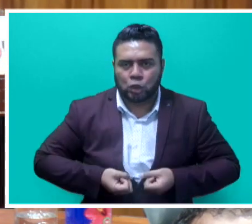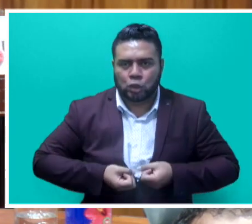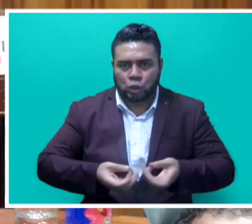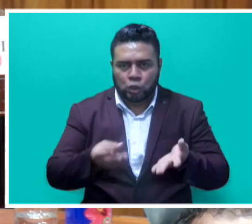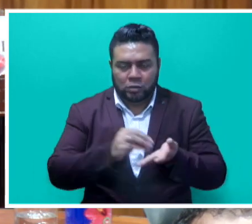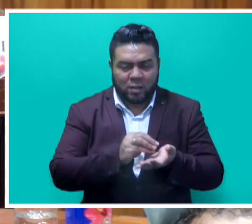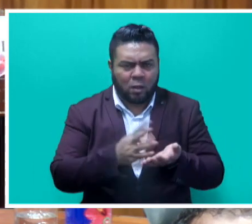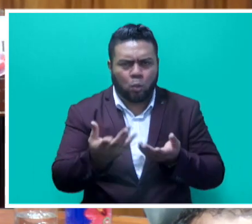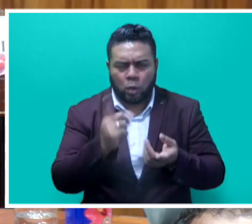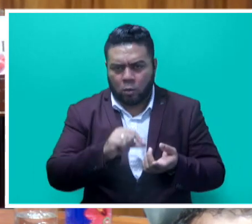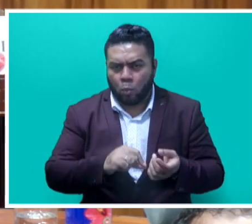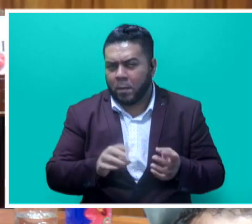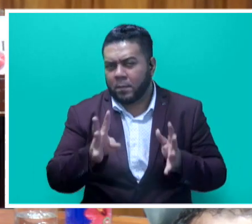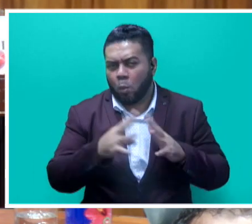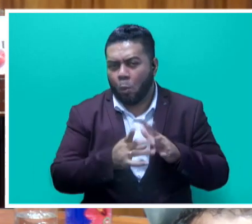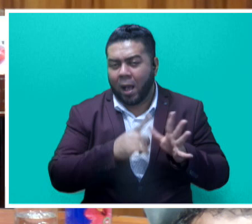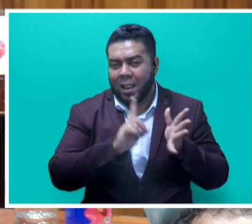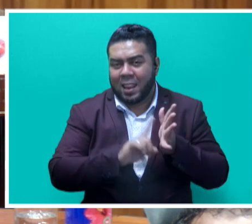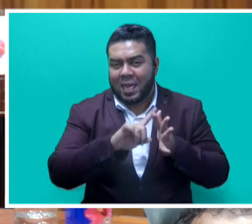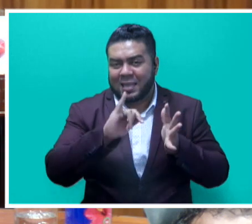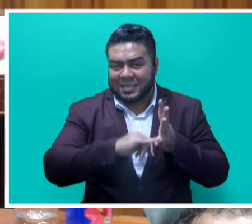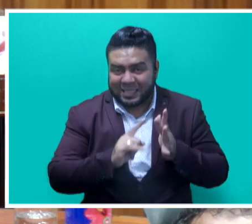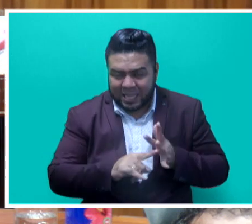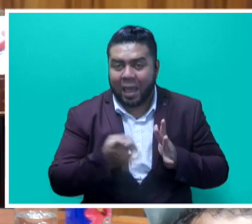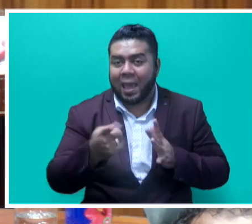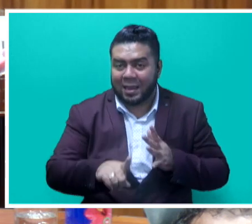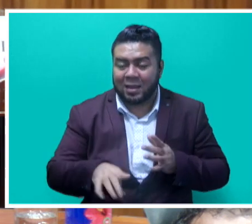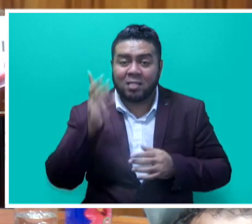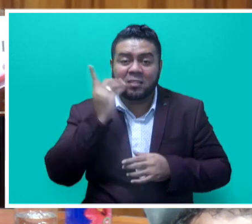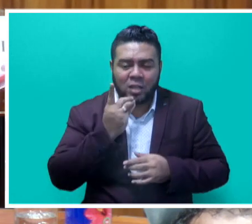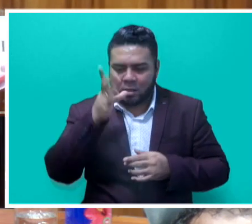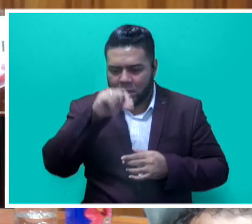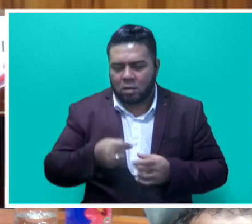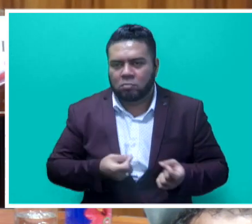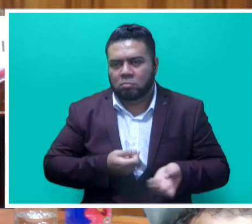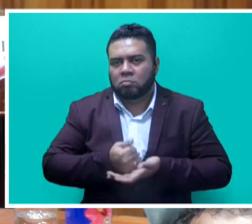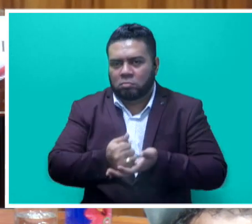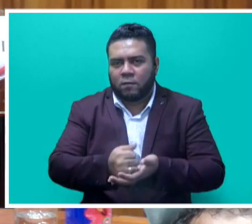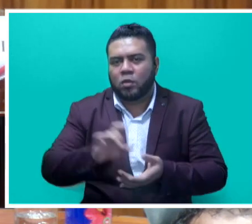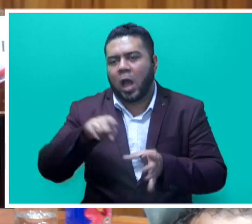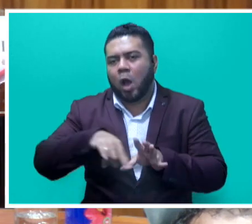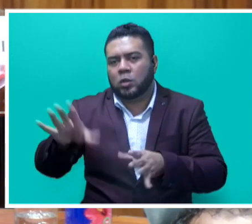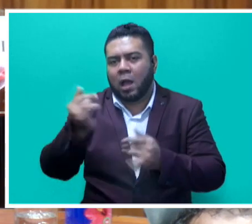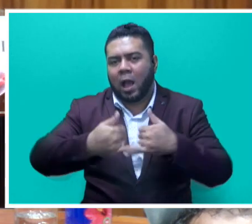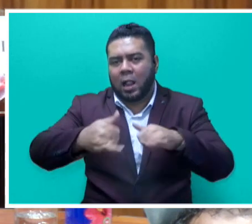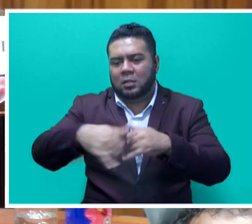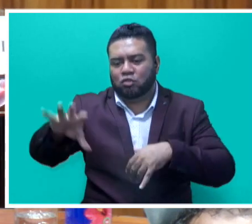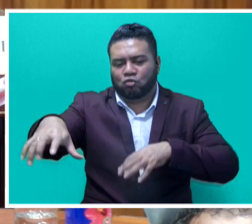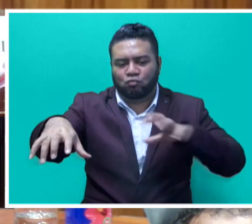and Digicel have been awarded services right for the outer islands core